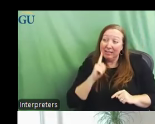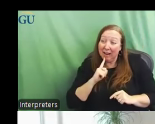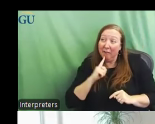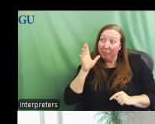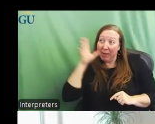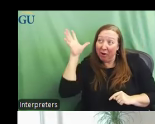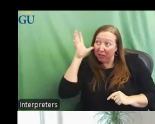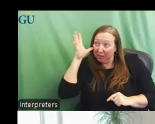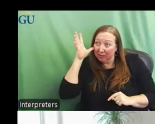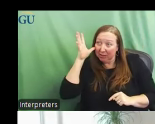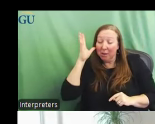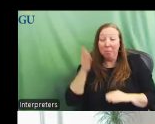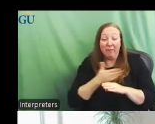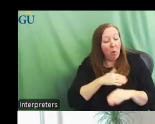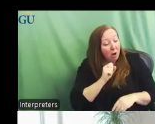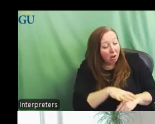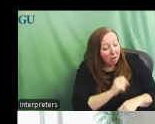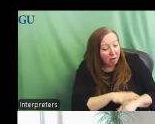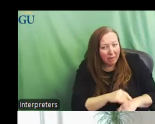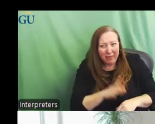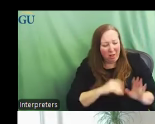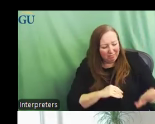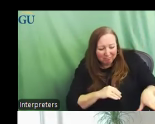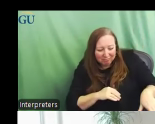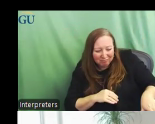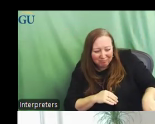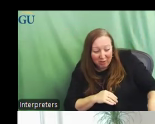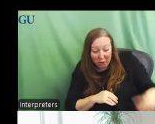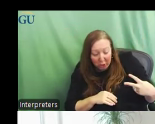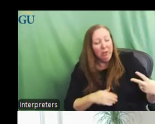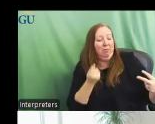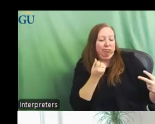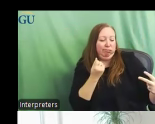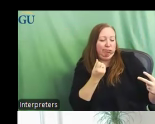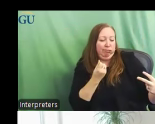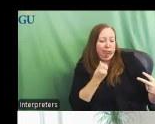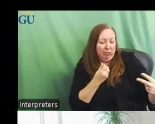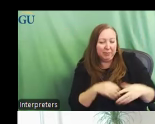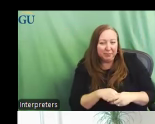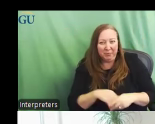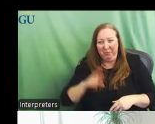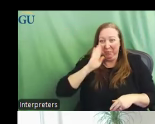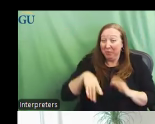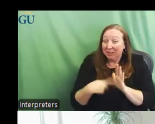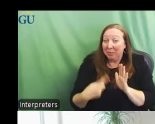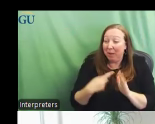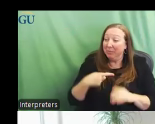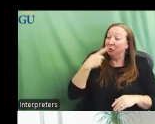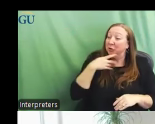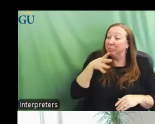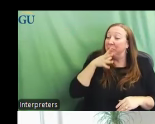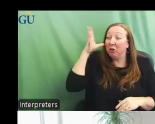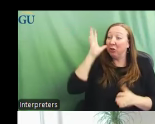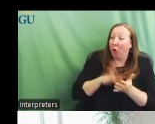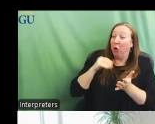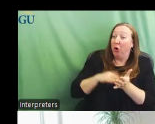before providing sign language input, we know that sometimes when hearing parents are learning a sign language, they may not be as